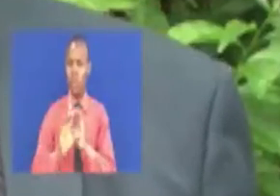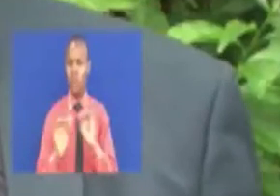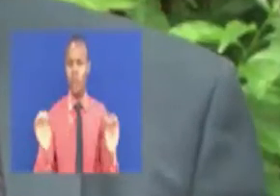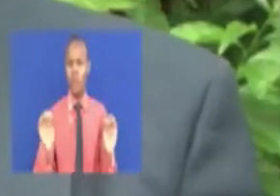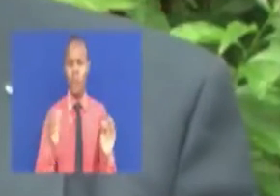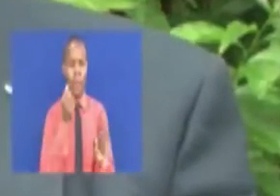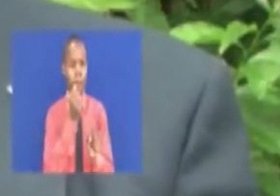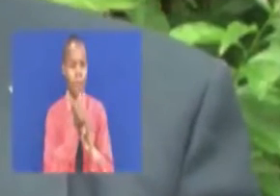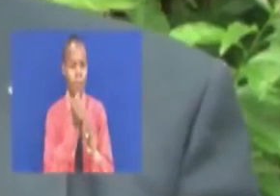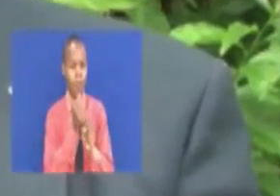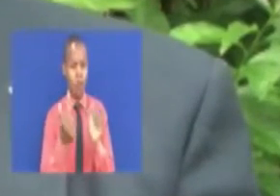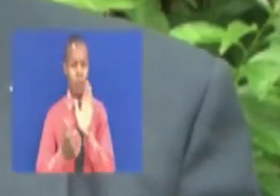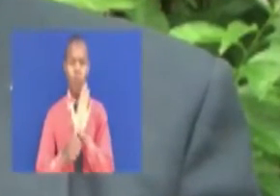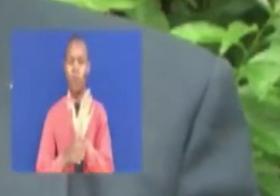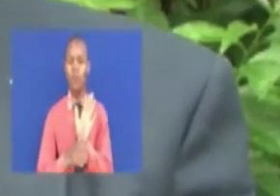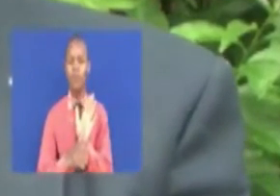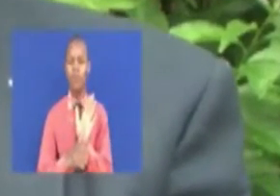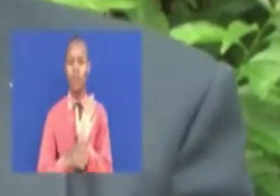causing a problem with the dysgraphia.